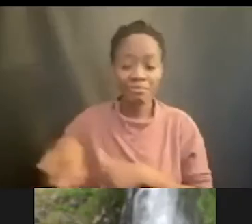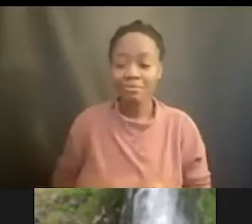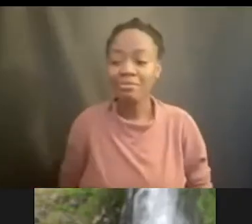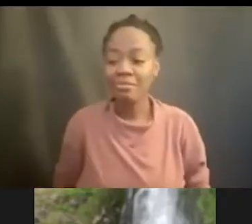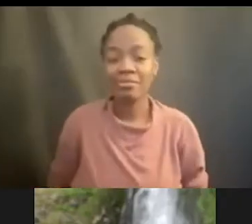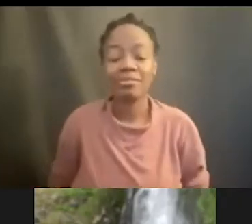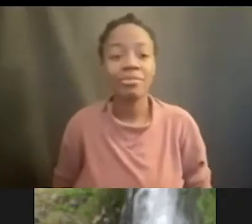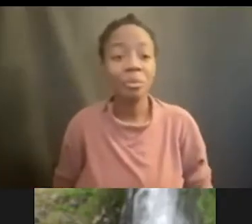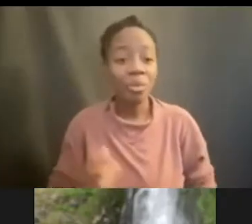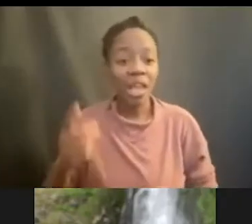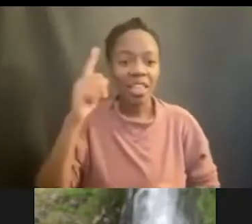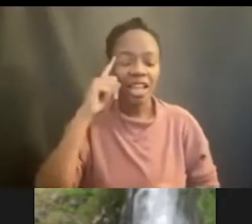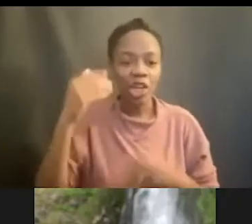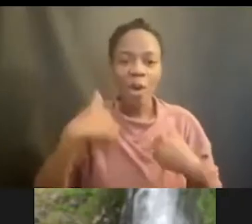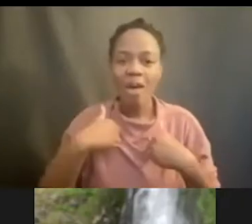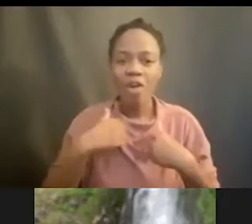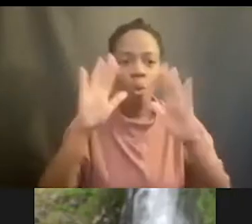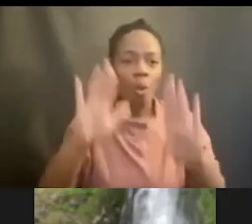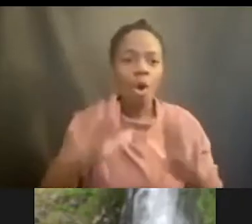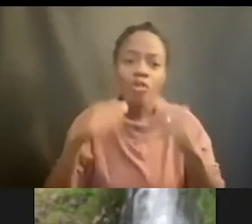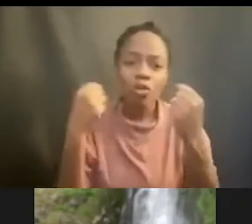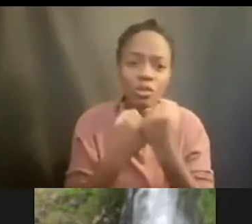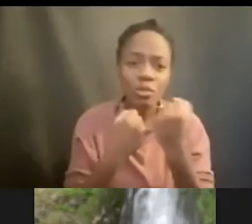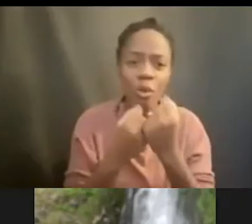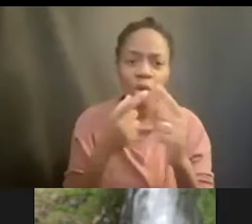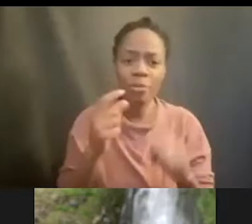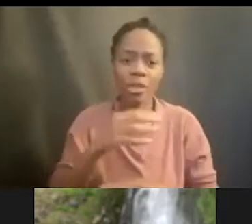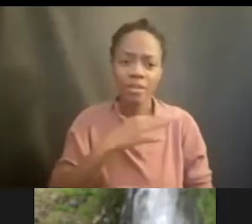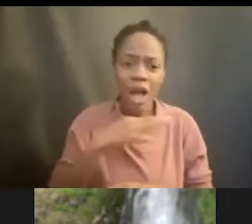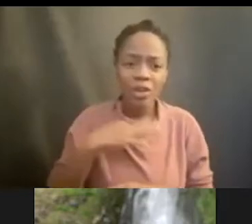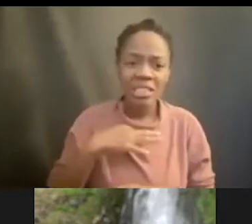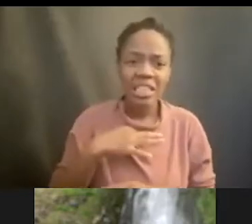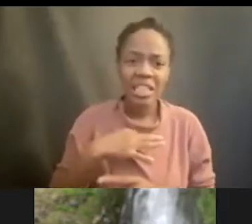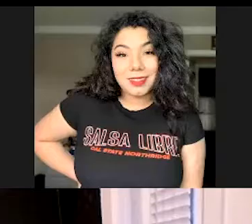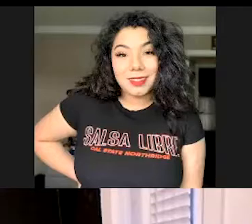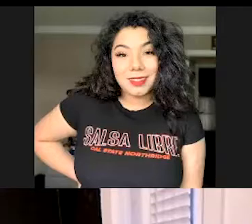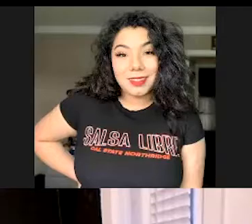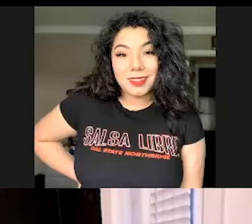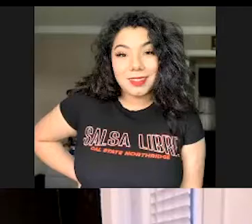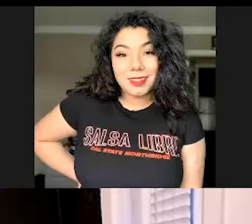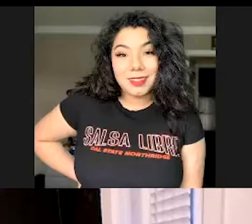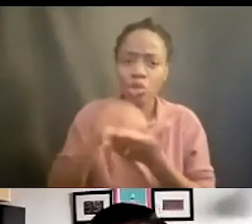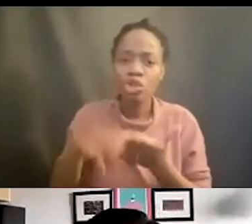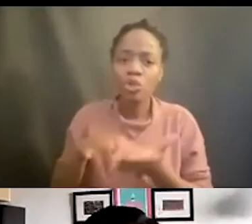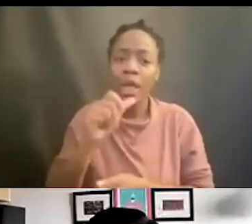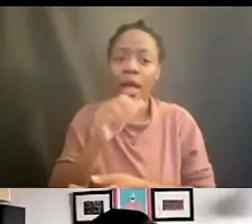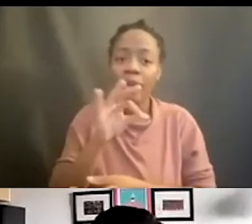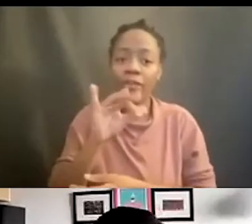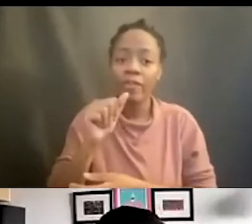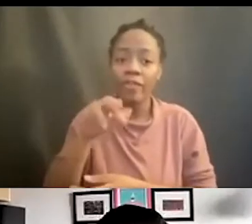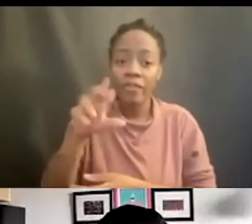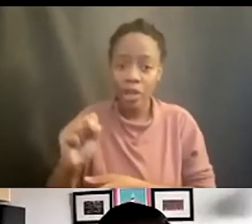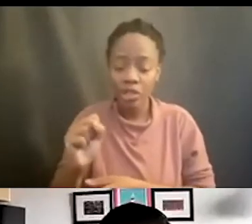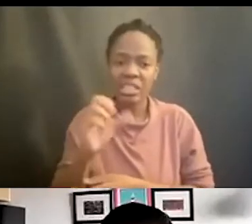like you have such great support from the faculty, from the academic side, from the student affairs side, and CSUN is such a